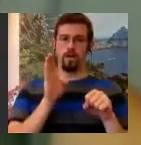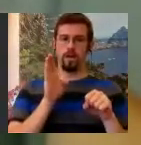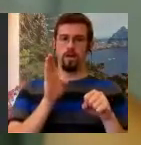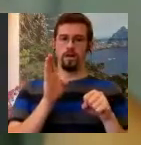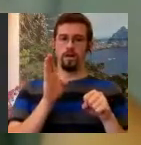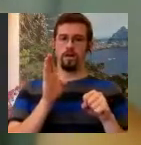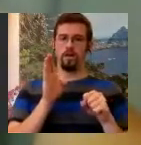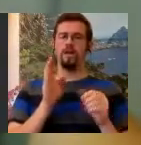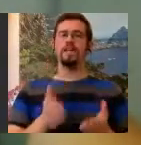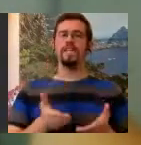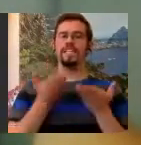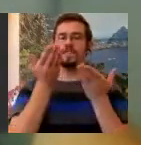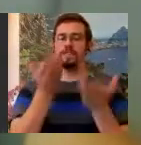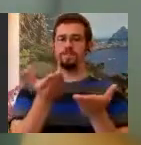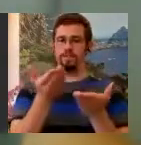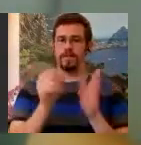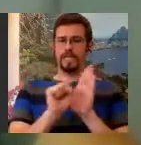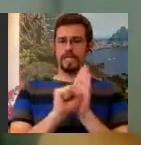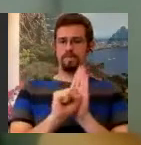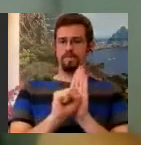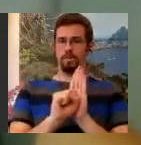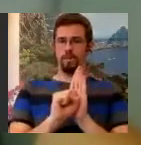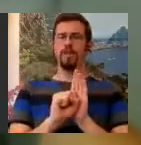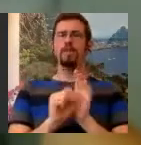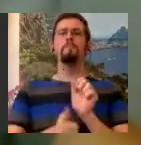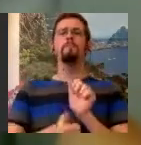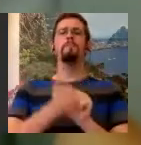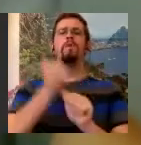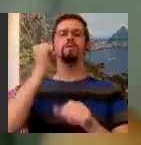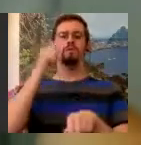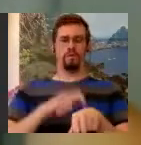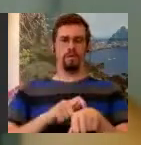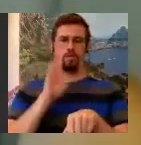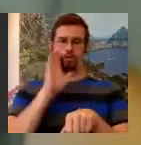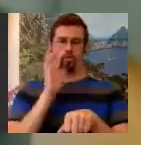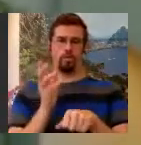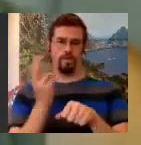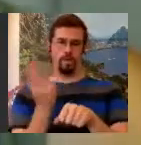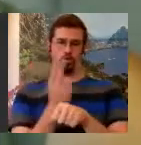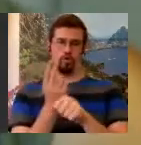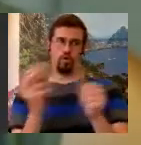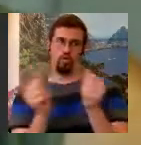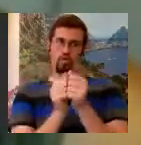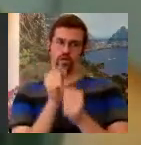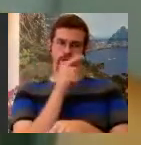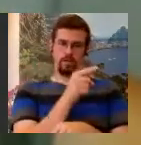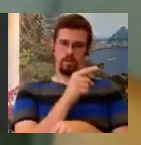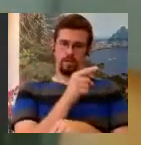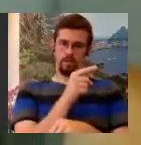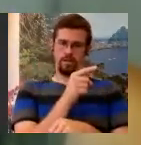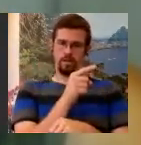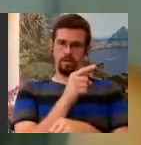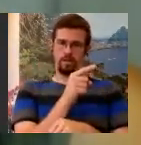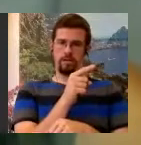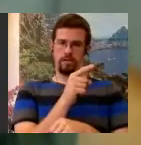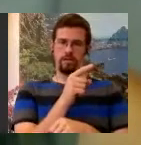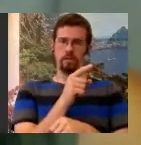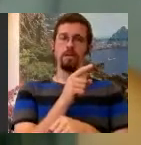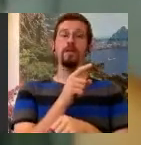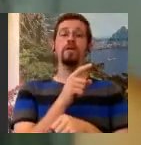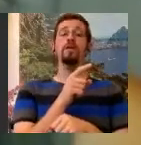most often used together with the one already present on the drawing area. And